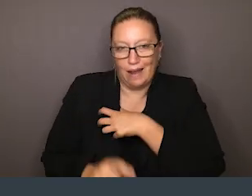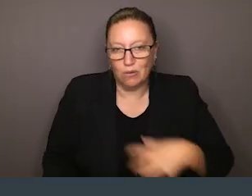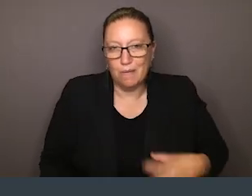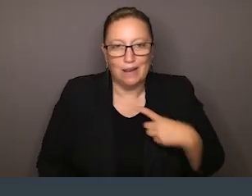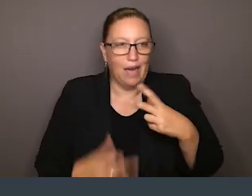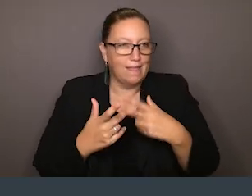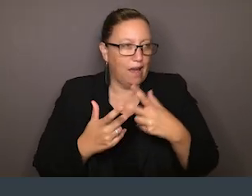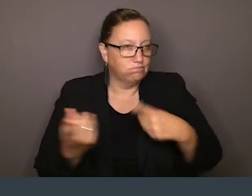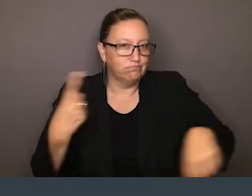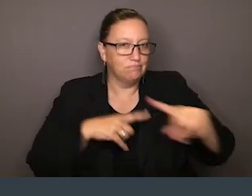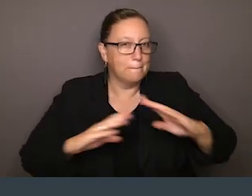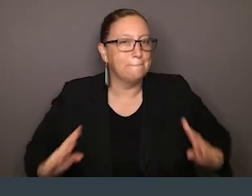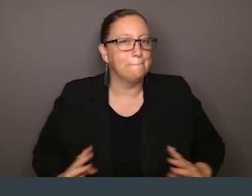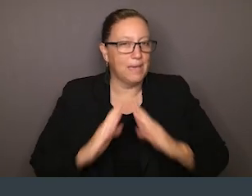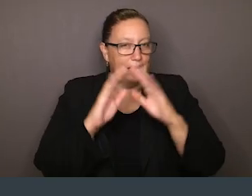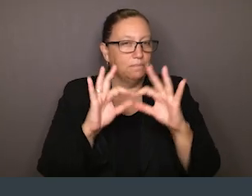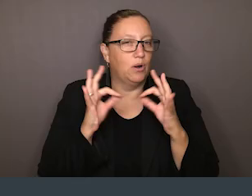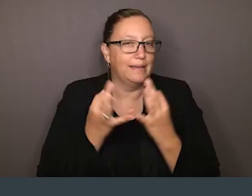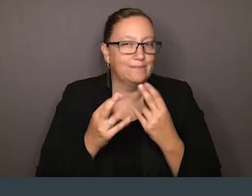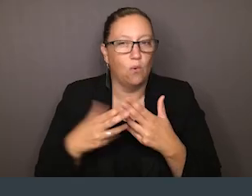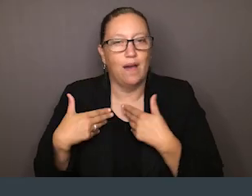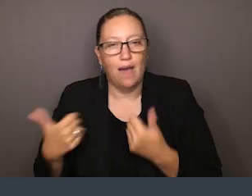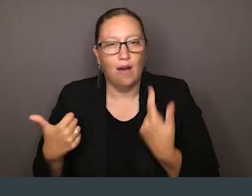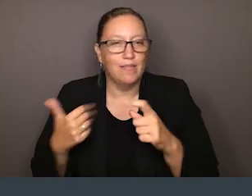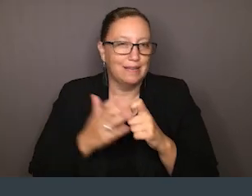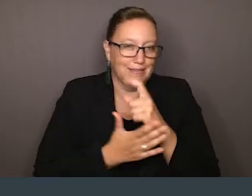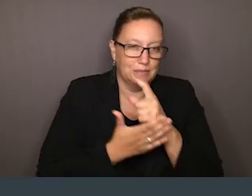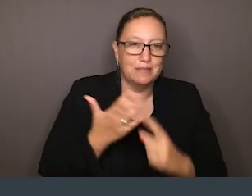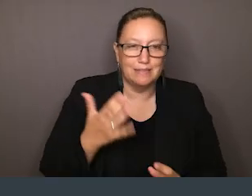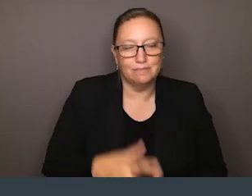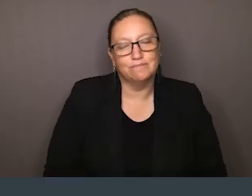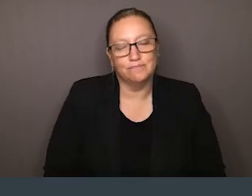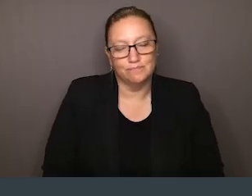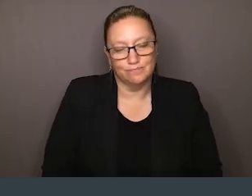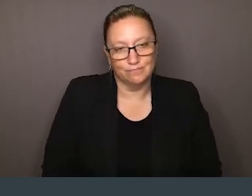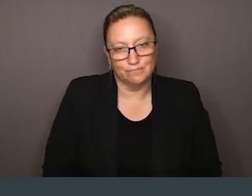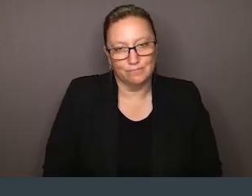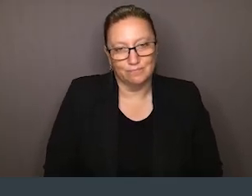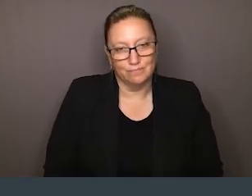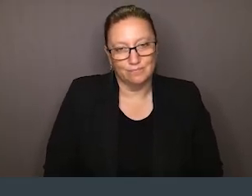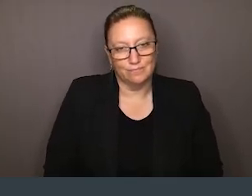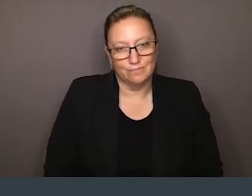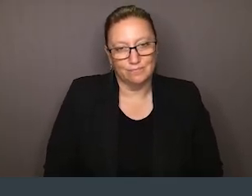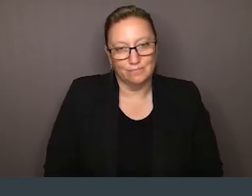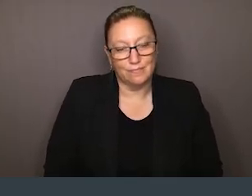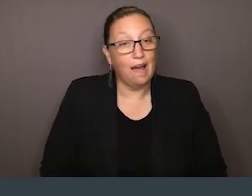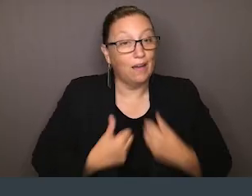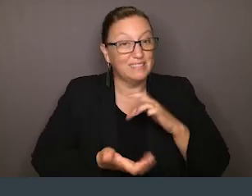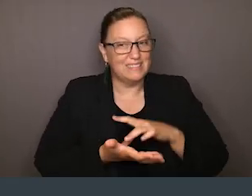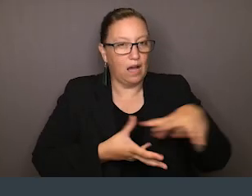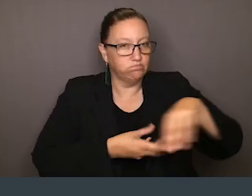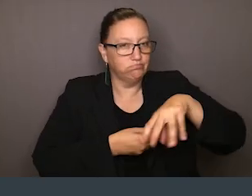other peak bodies across the health and disability sectors. And together with other parts of our